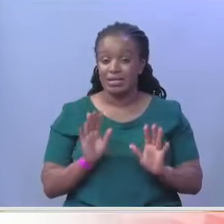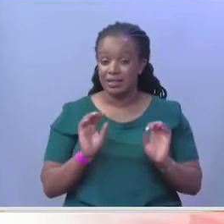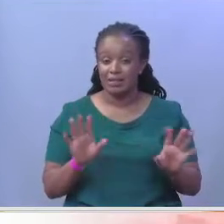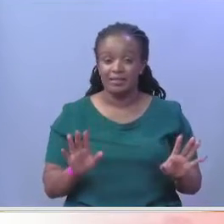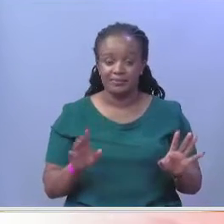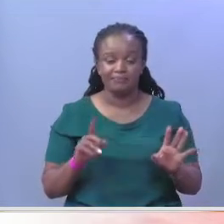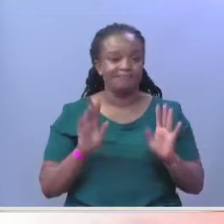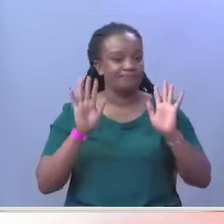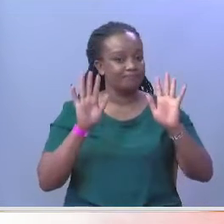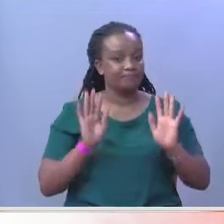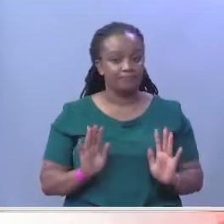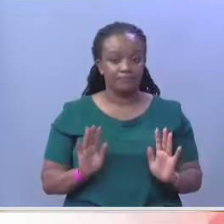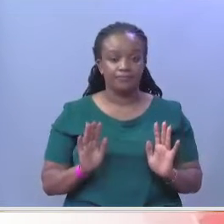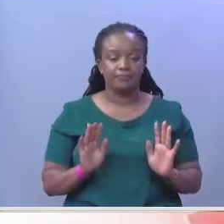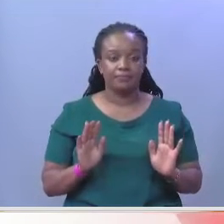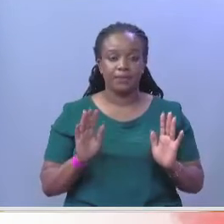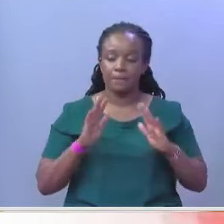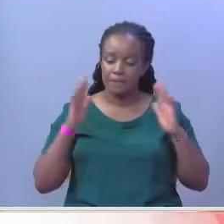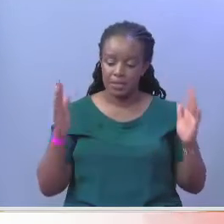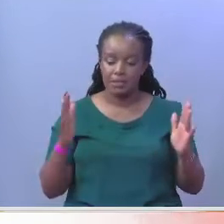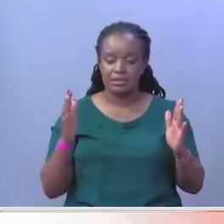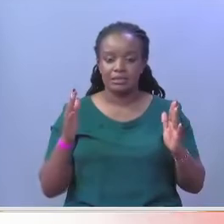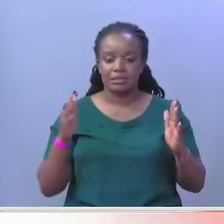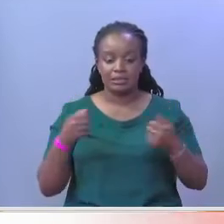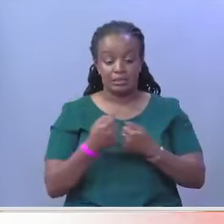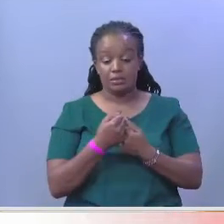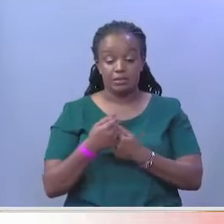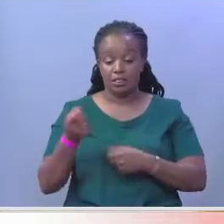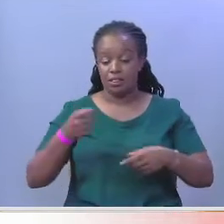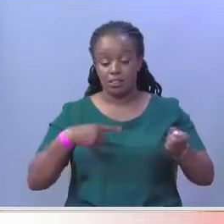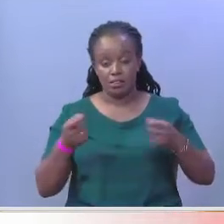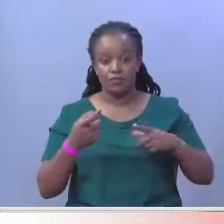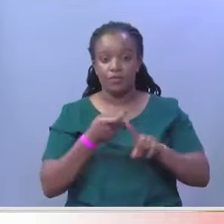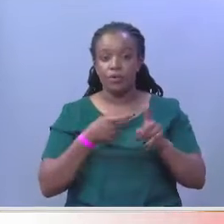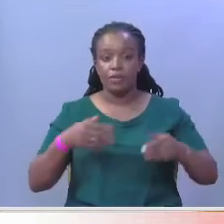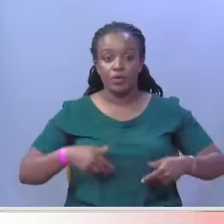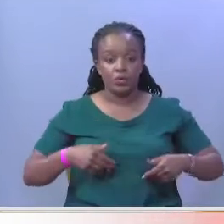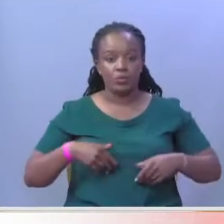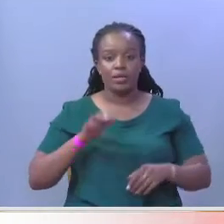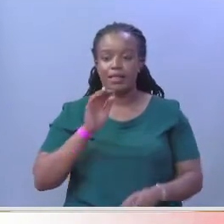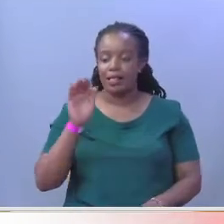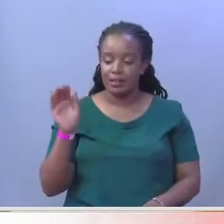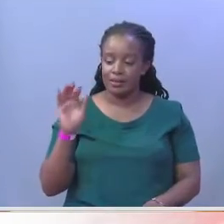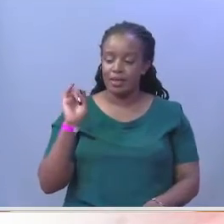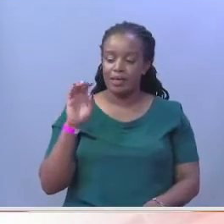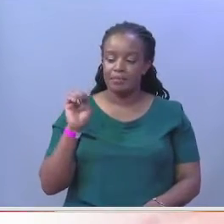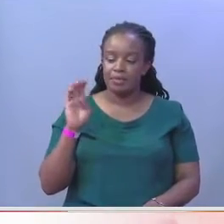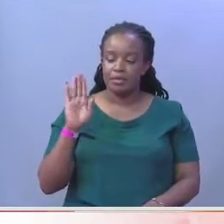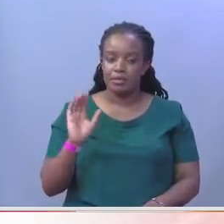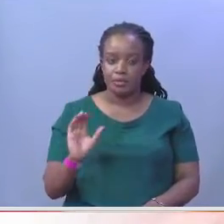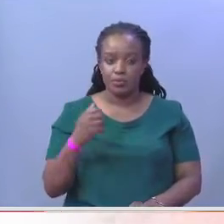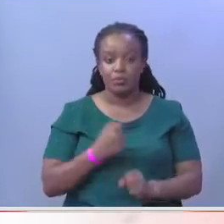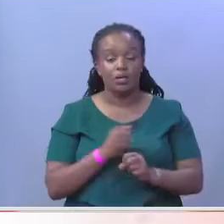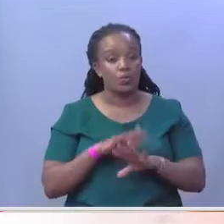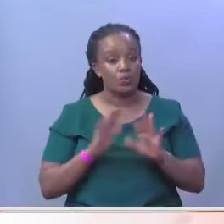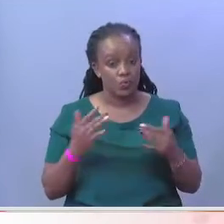have received from the young people myself. So we continue to urge the IEBC to work on the confidence